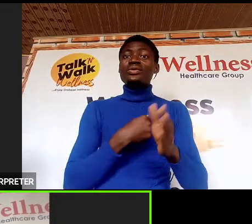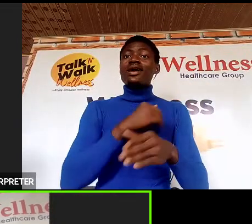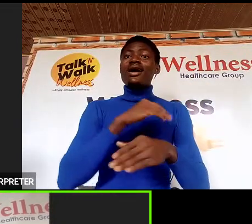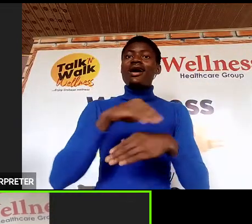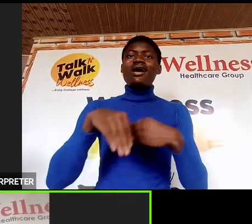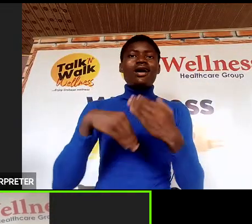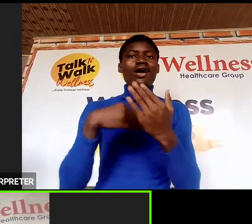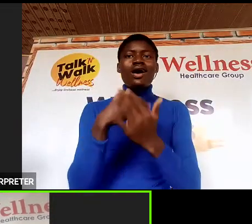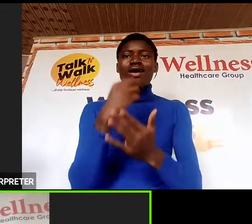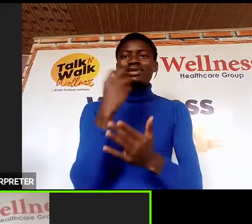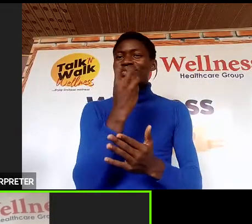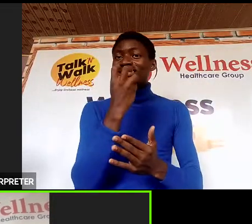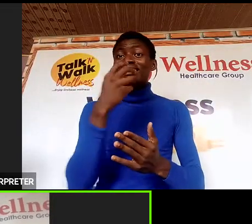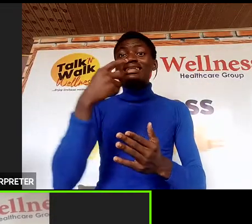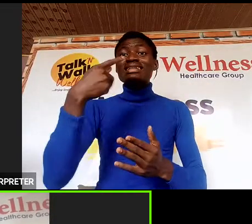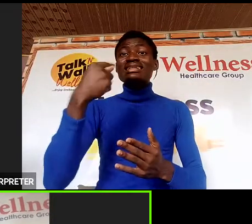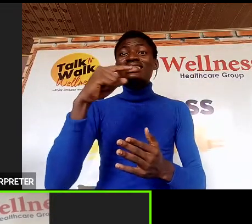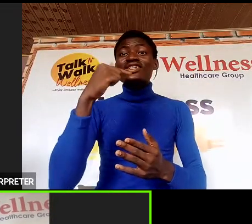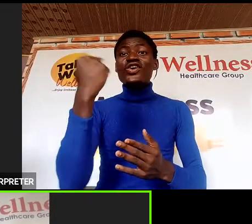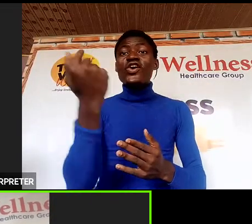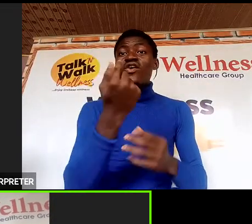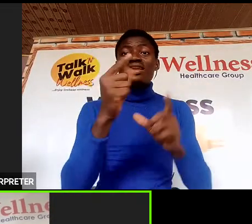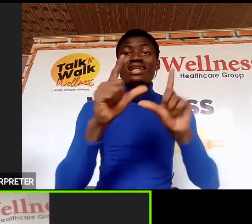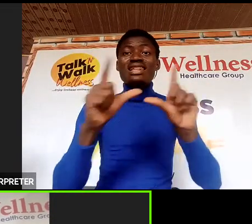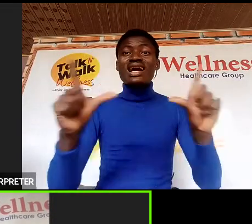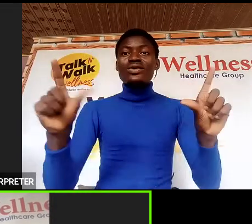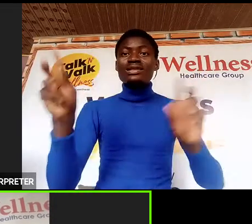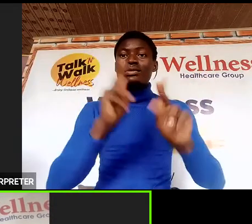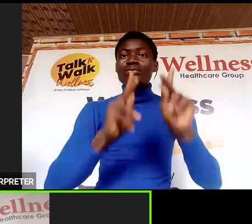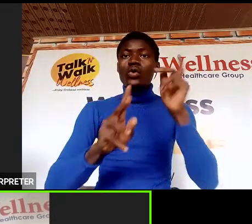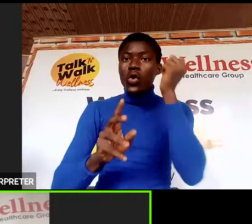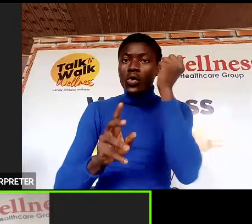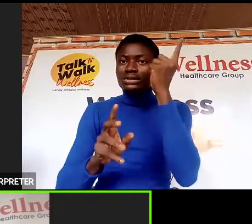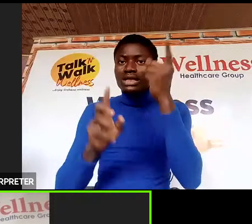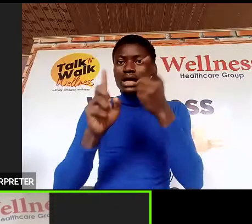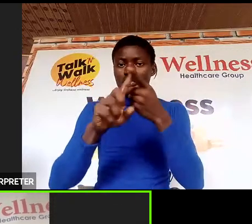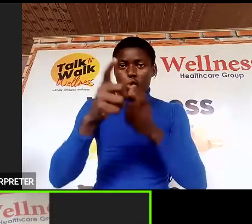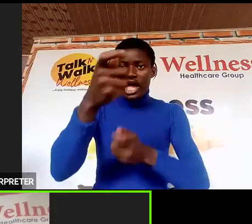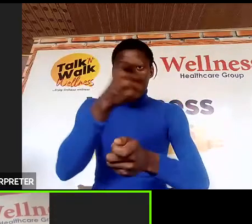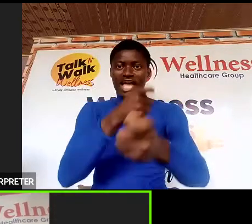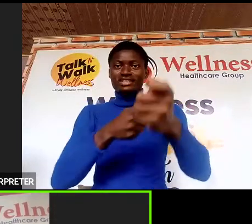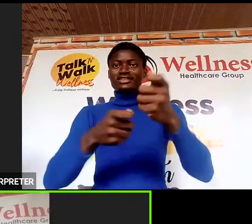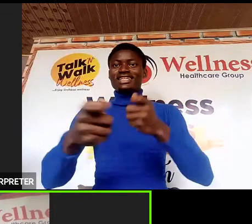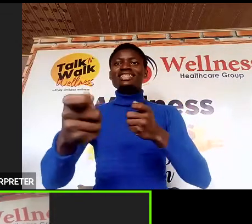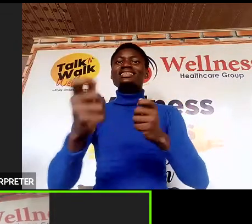language people understand to exchange value is money, and therefore money is important.